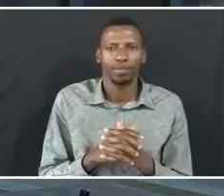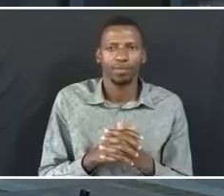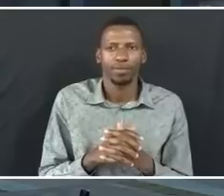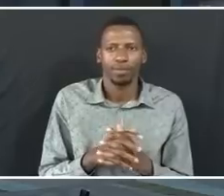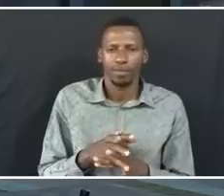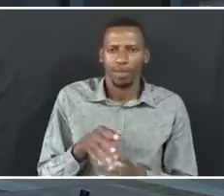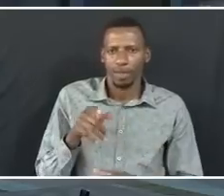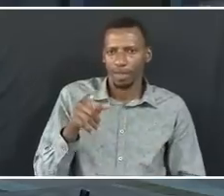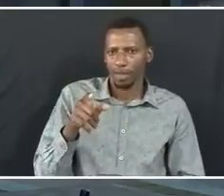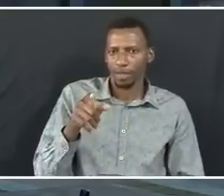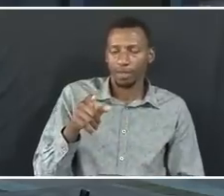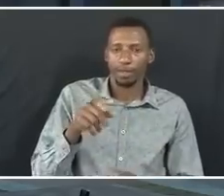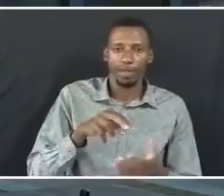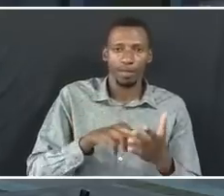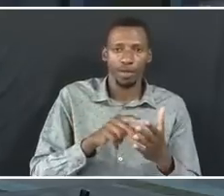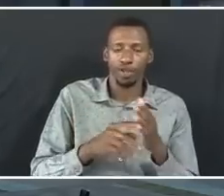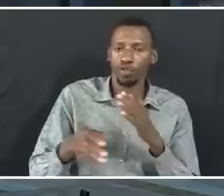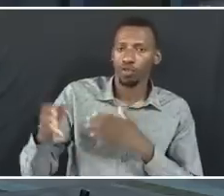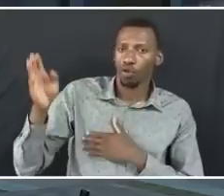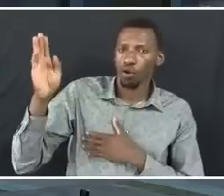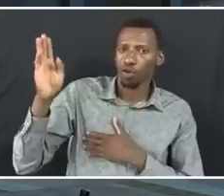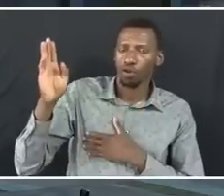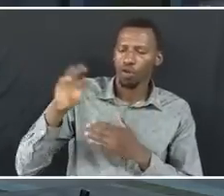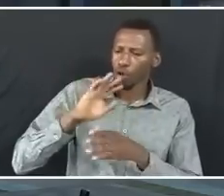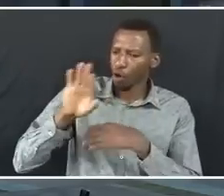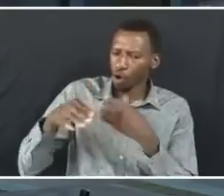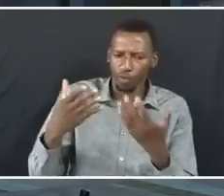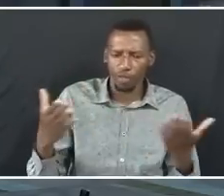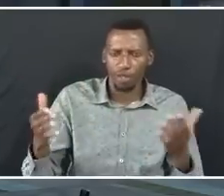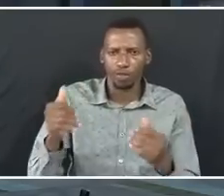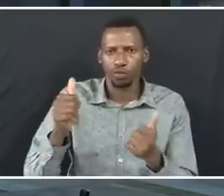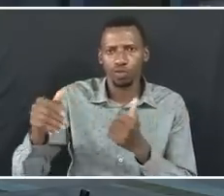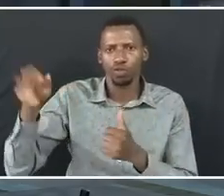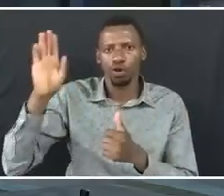And that applies to all of God's creation.